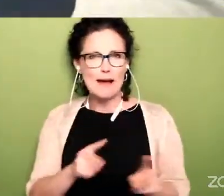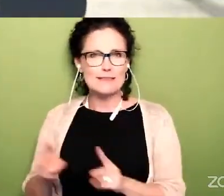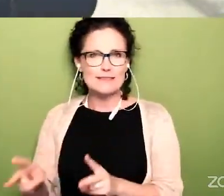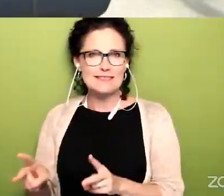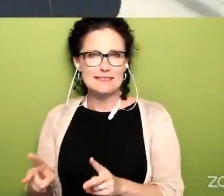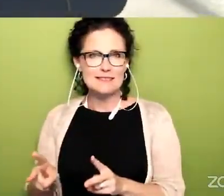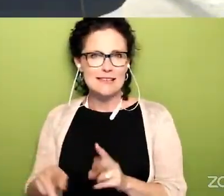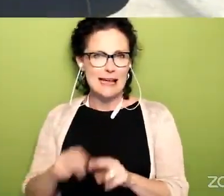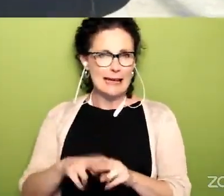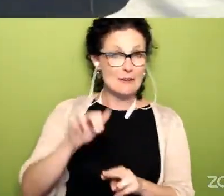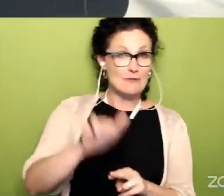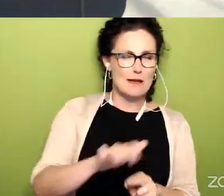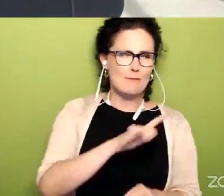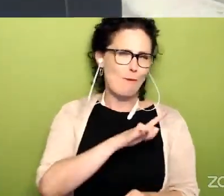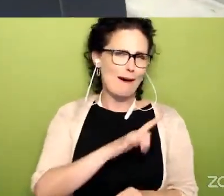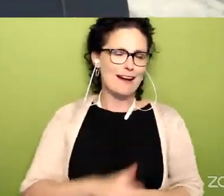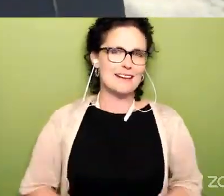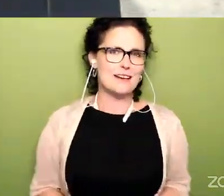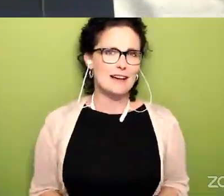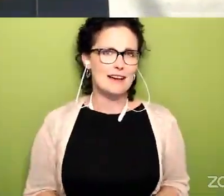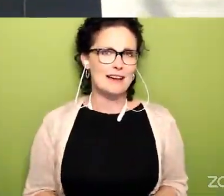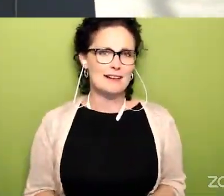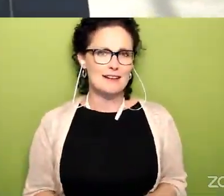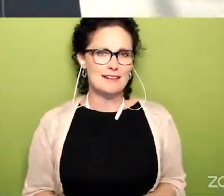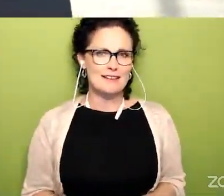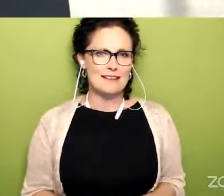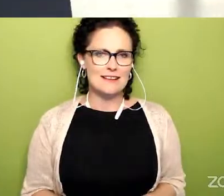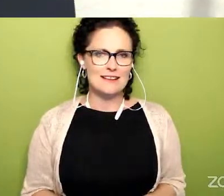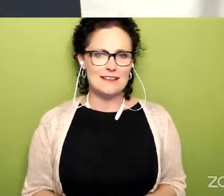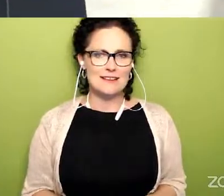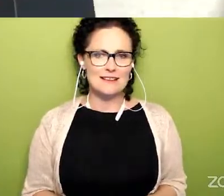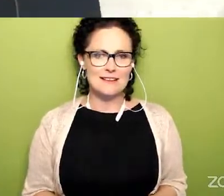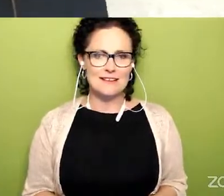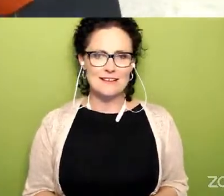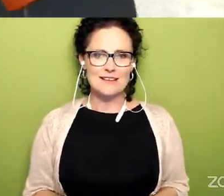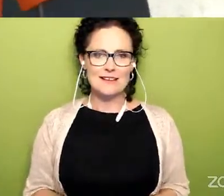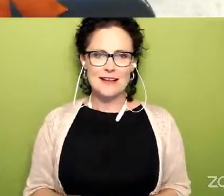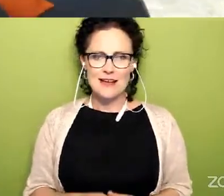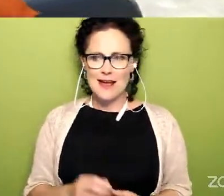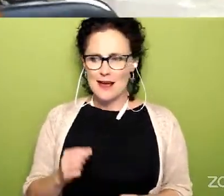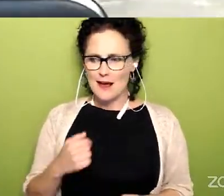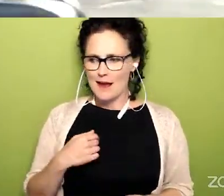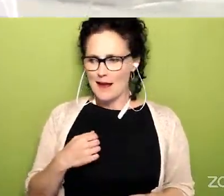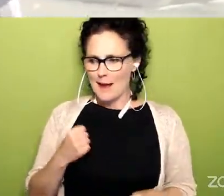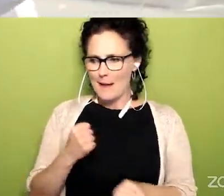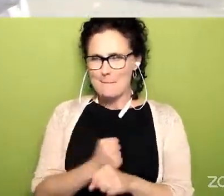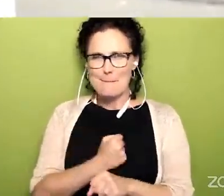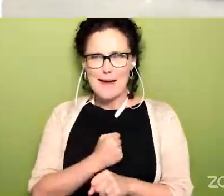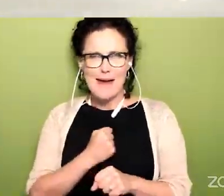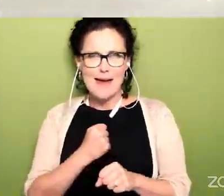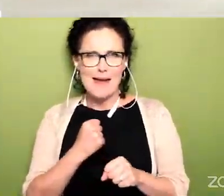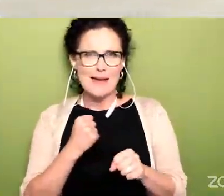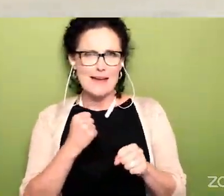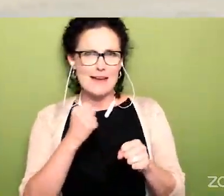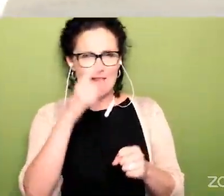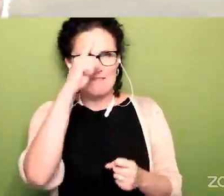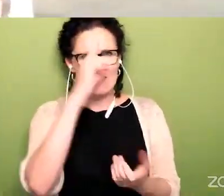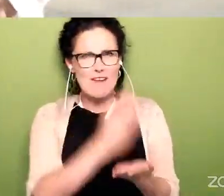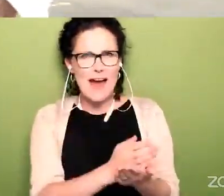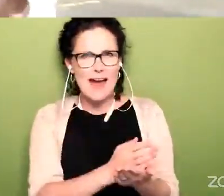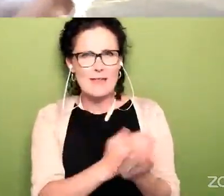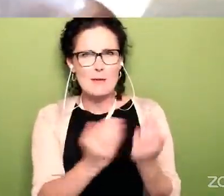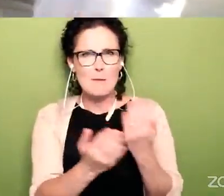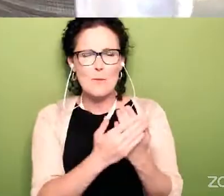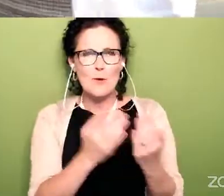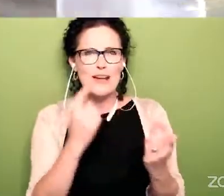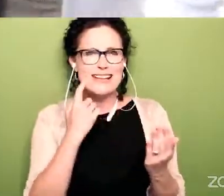of faith is something so like can be something so abstract that it's not